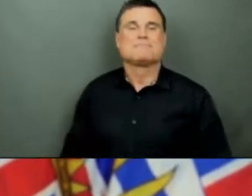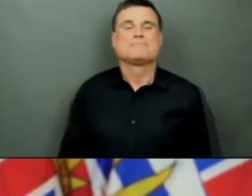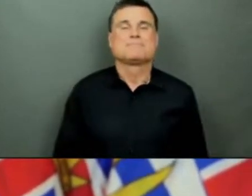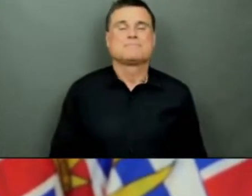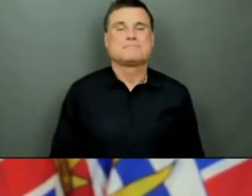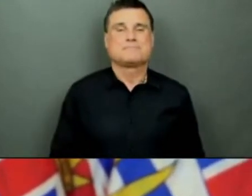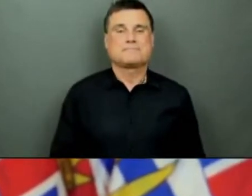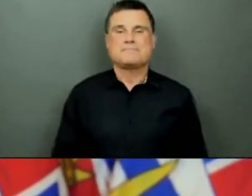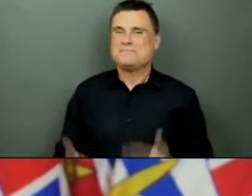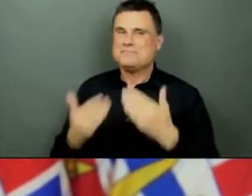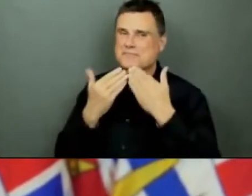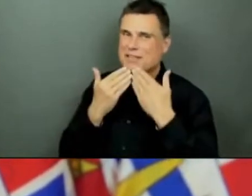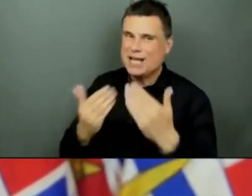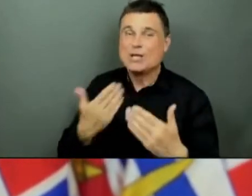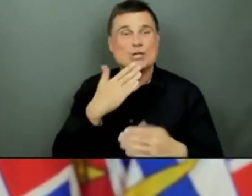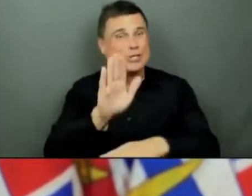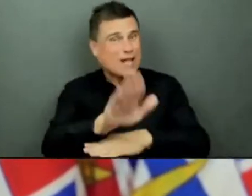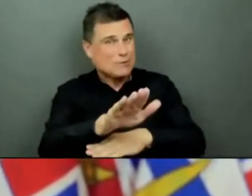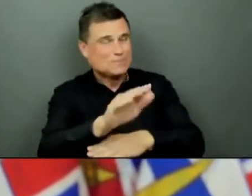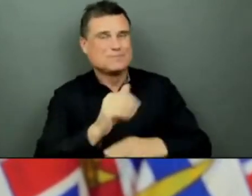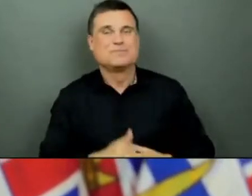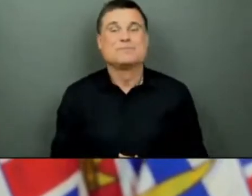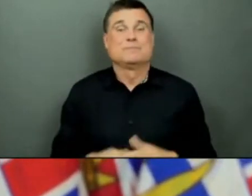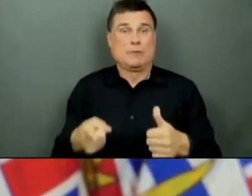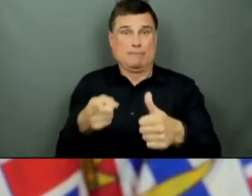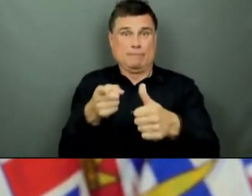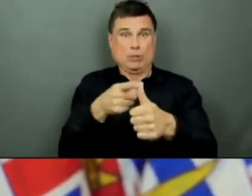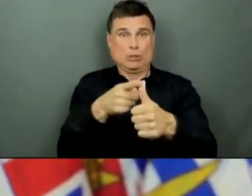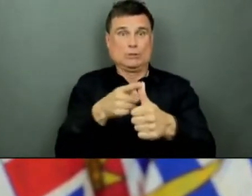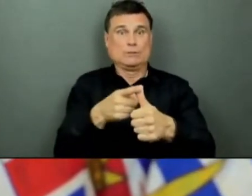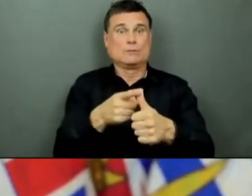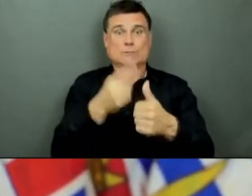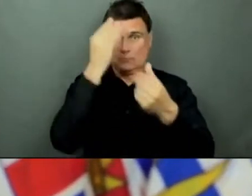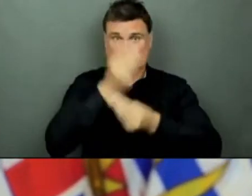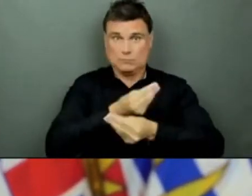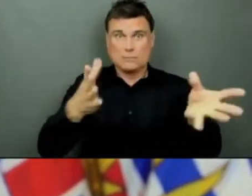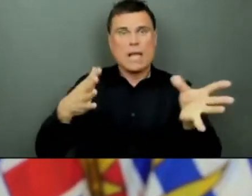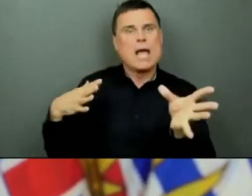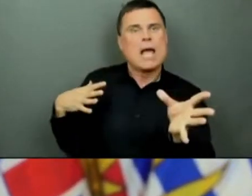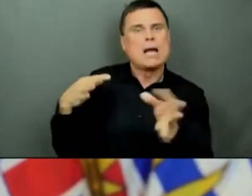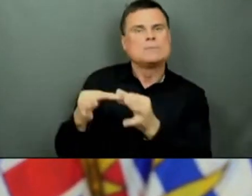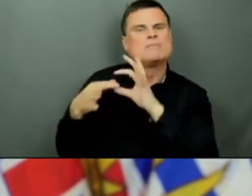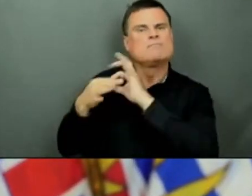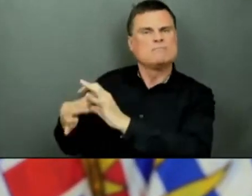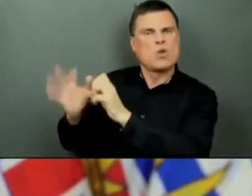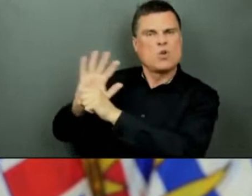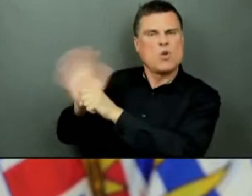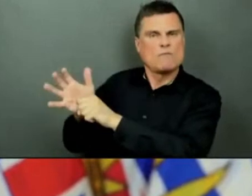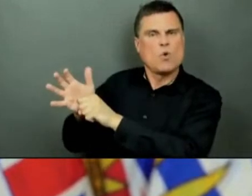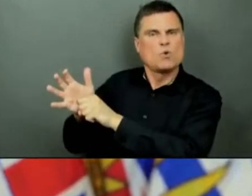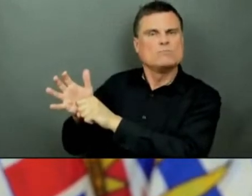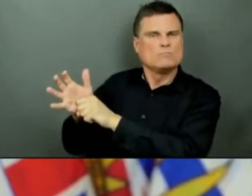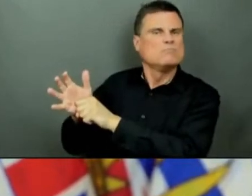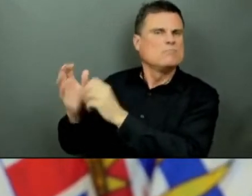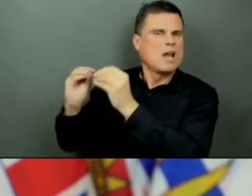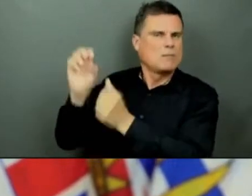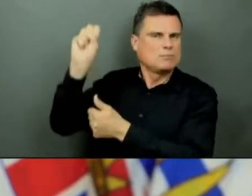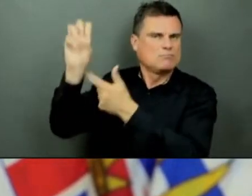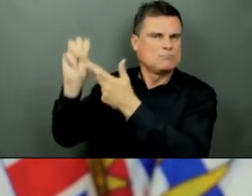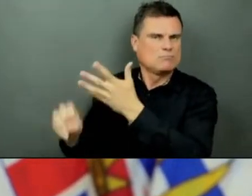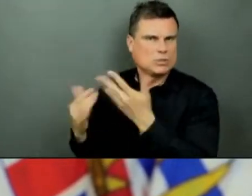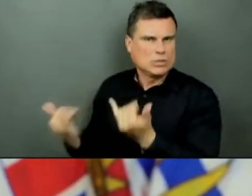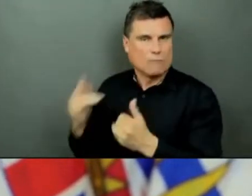Thank you very much, and good afternoon. We'll start off with an update on our cases here in British Columbia today. Today we